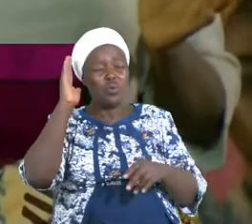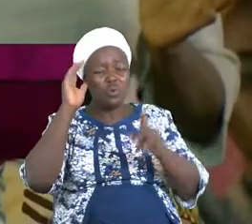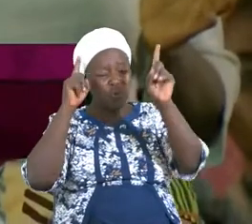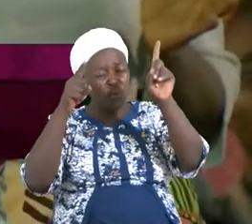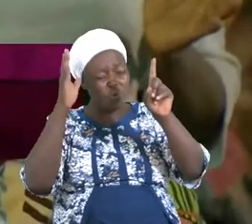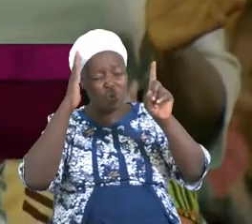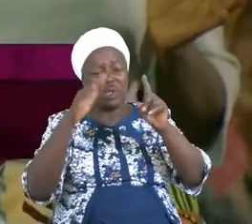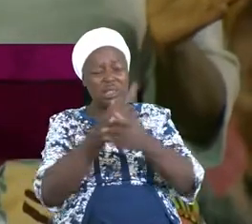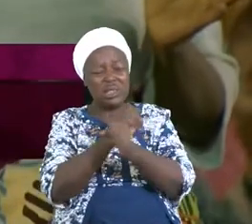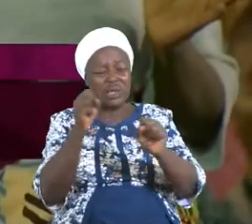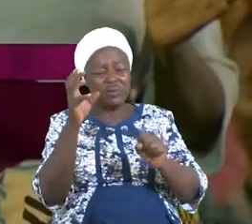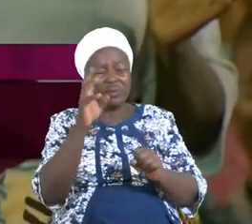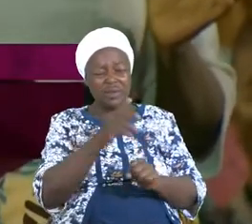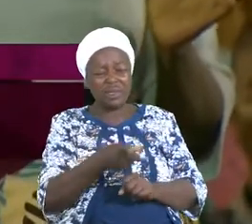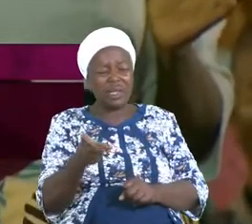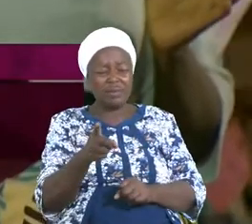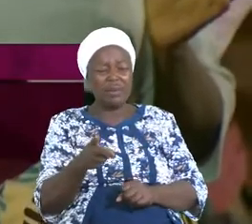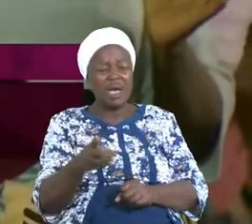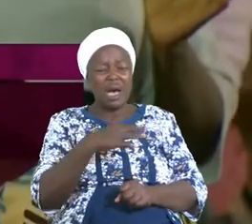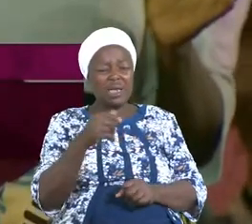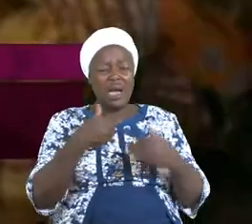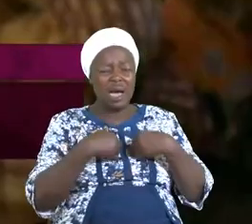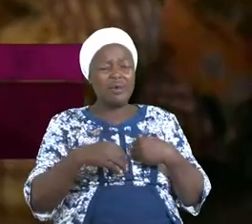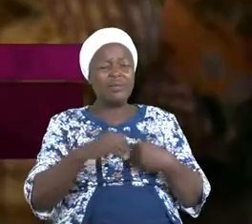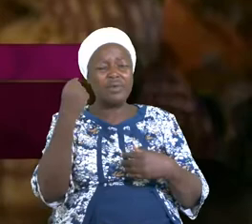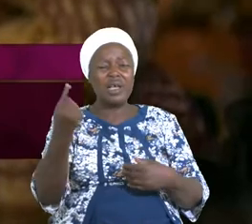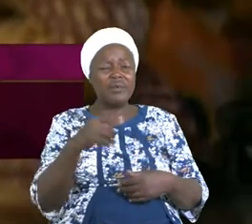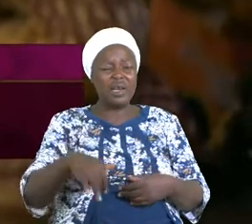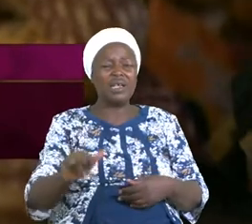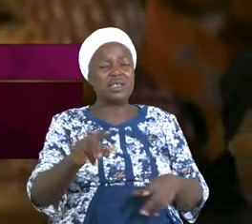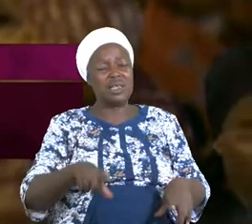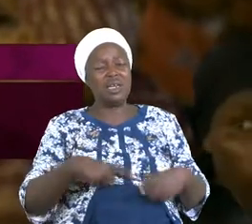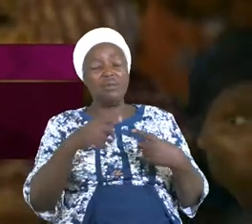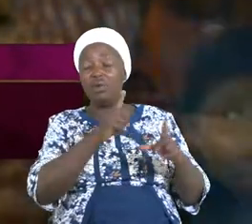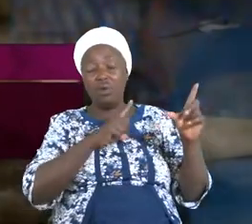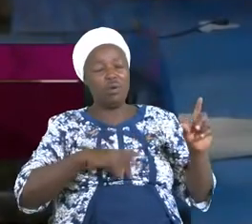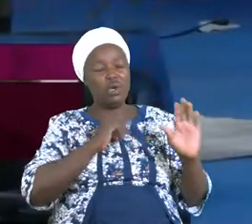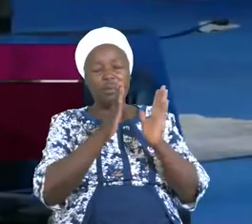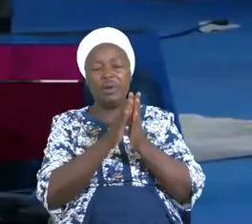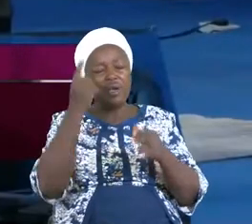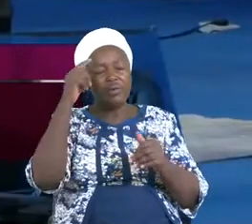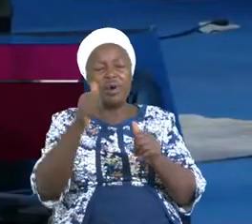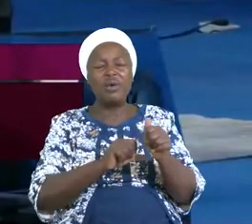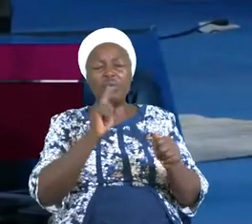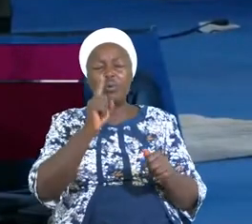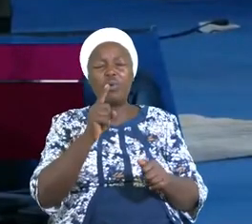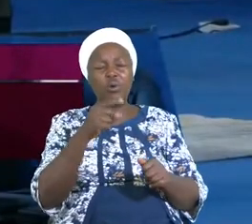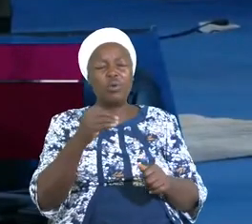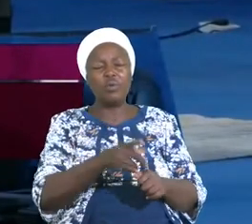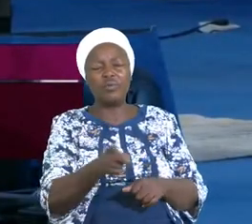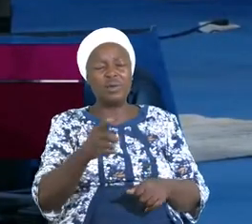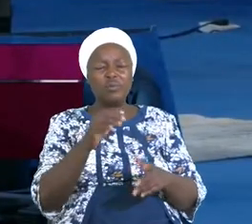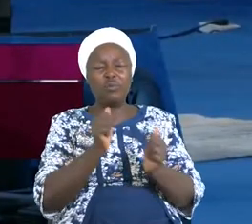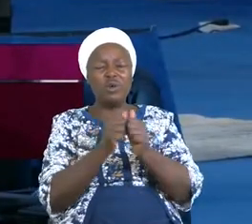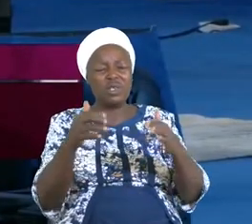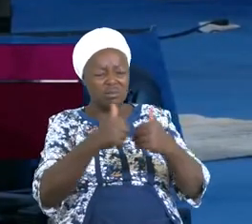They'll have everlasting life. Lord, I pray for every one of them without exception